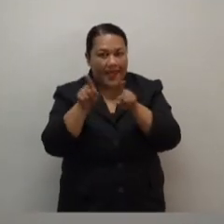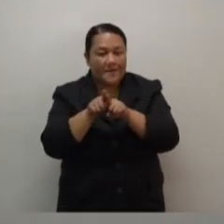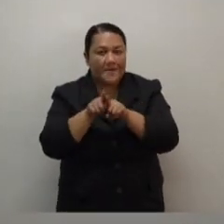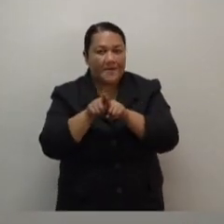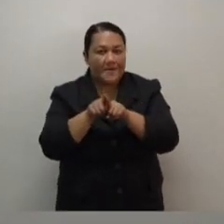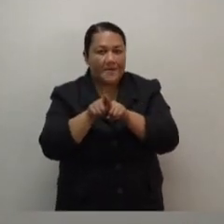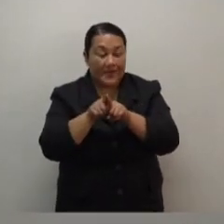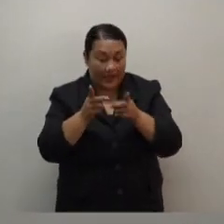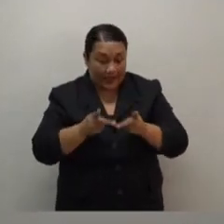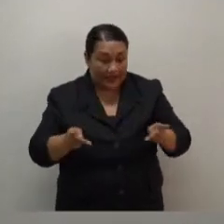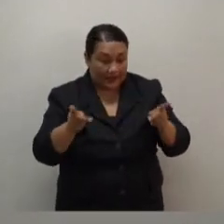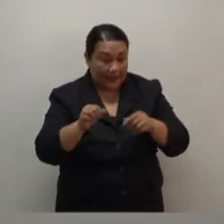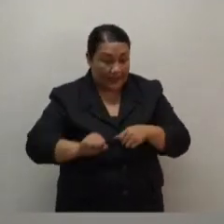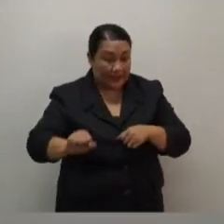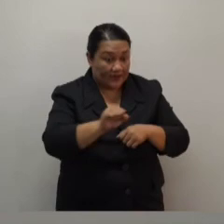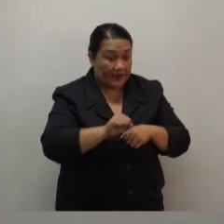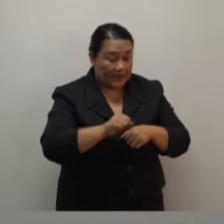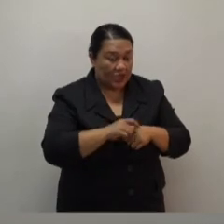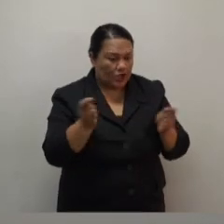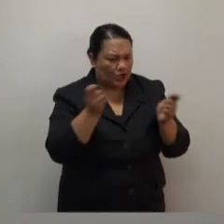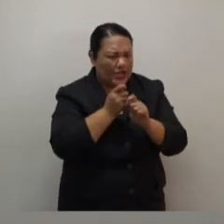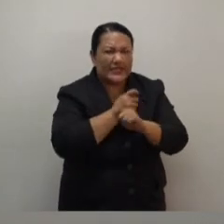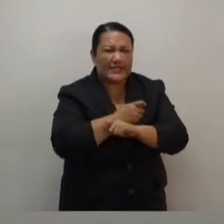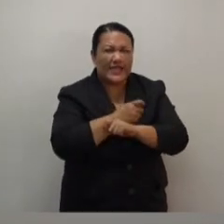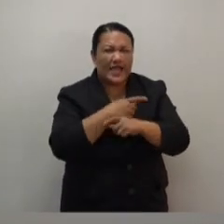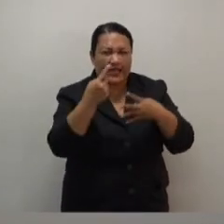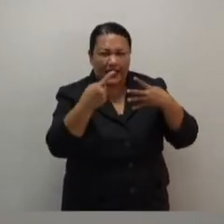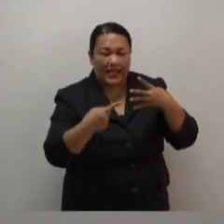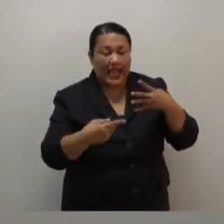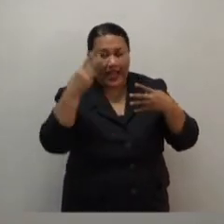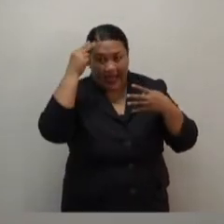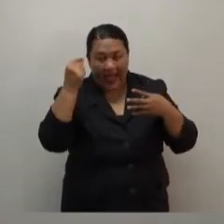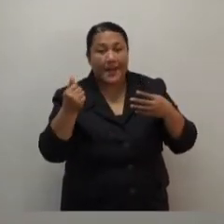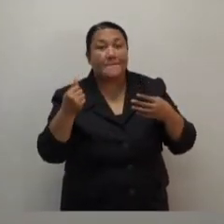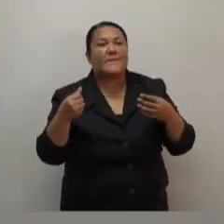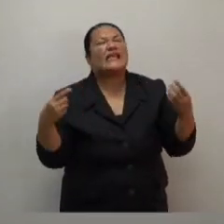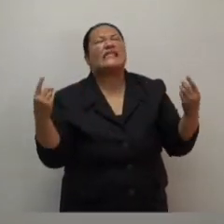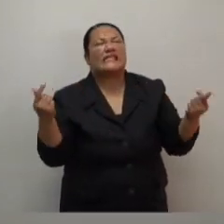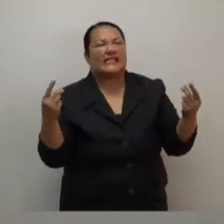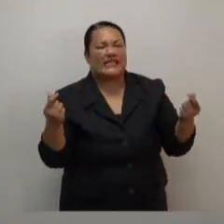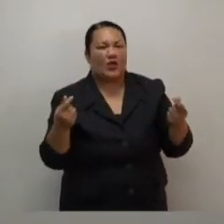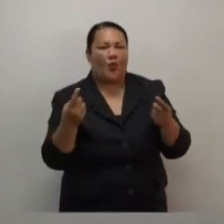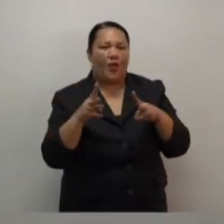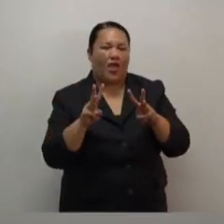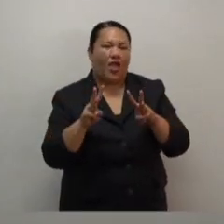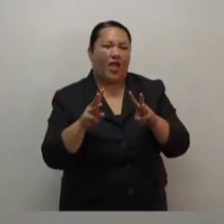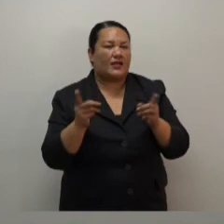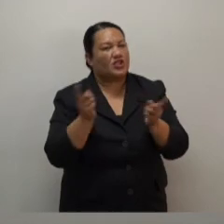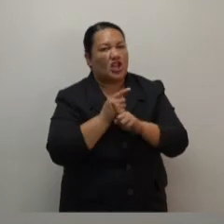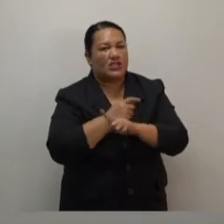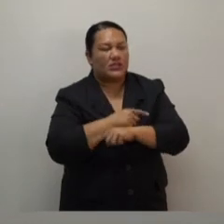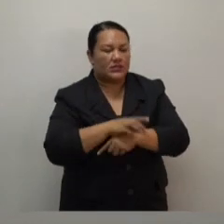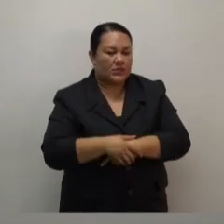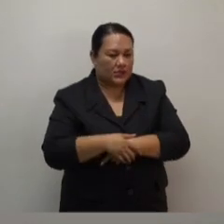of wanting to change your details, wanting to change your name should you wish to do so. Of course, you don't have to do so, that's your choice.